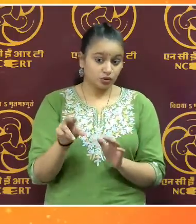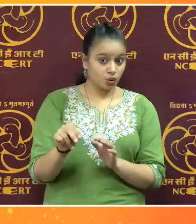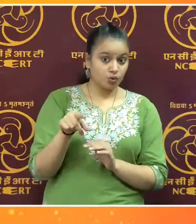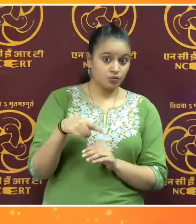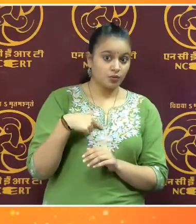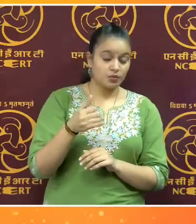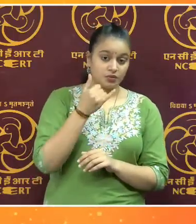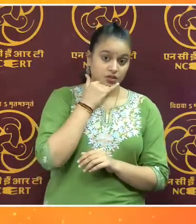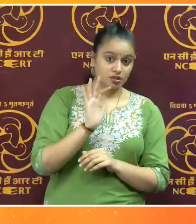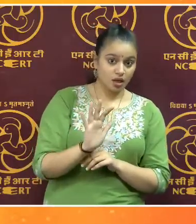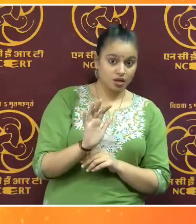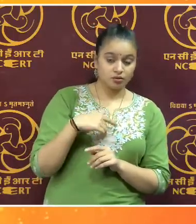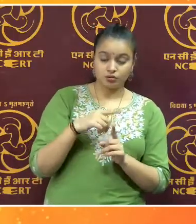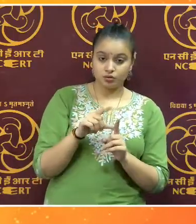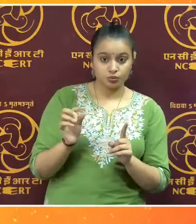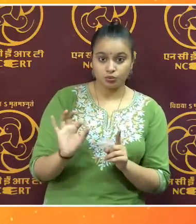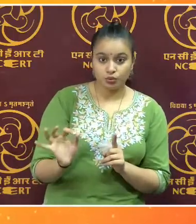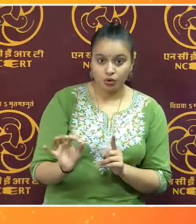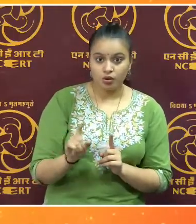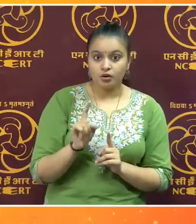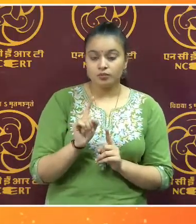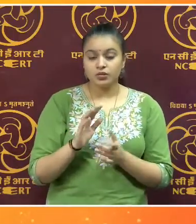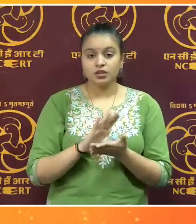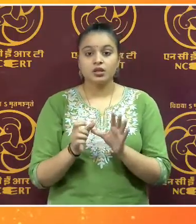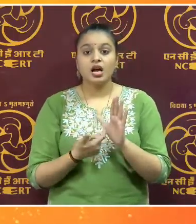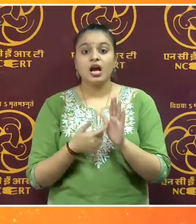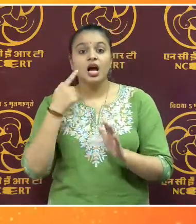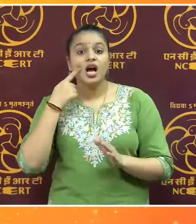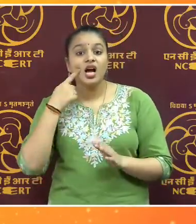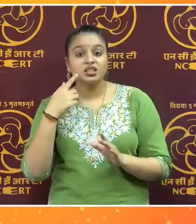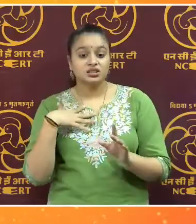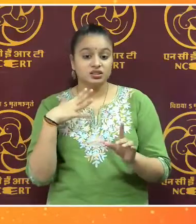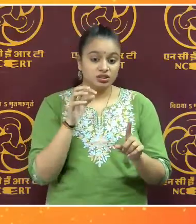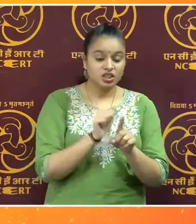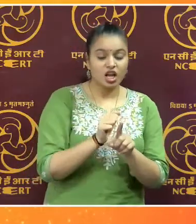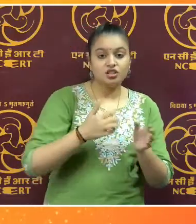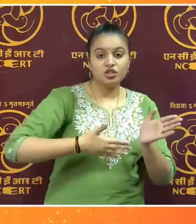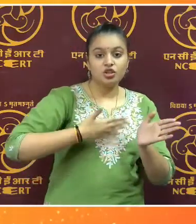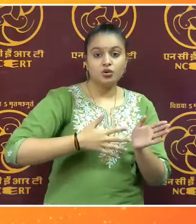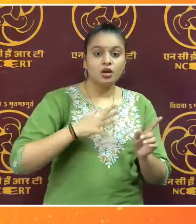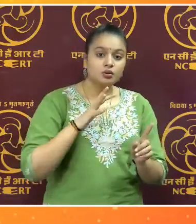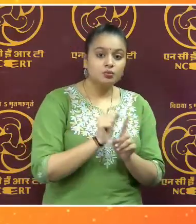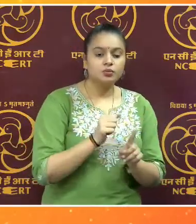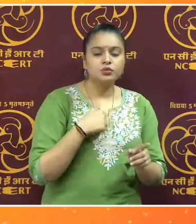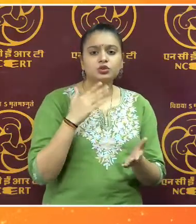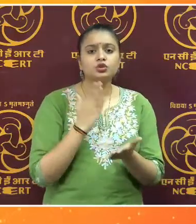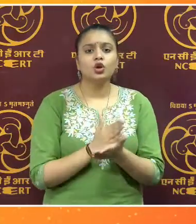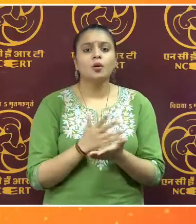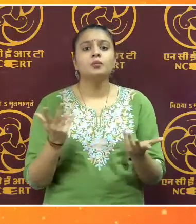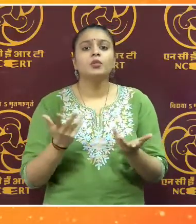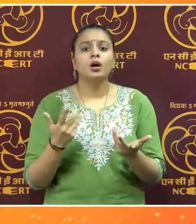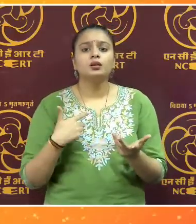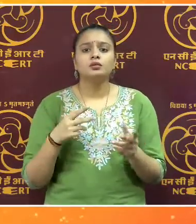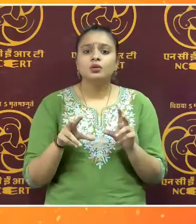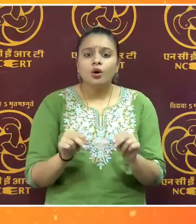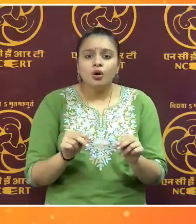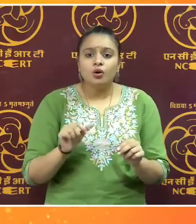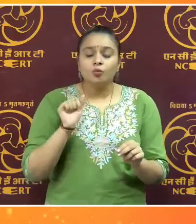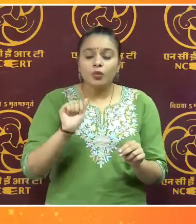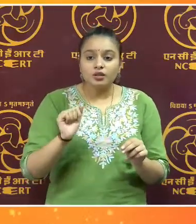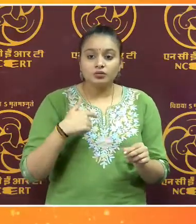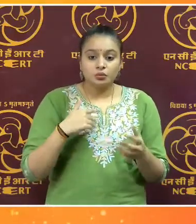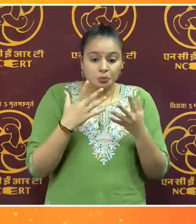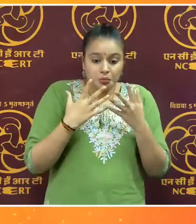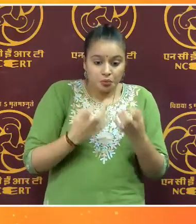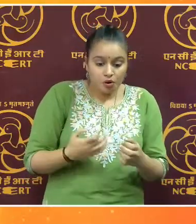be aware about it. Don't do this. When Hari was about to catch the train, what stopped him? Nothing. His intentions, he